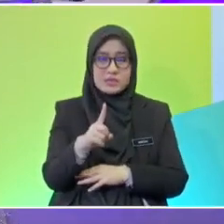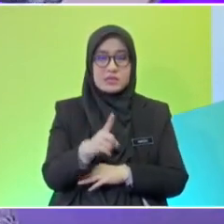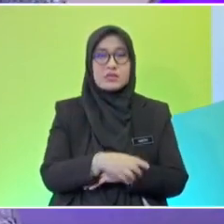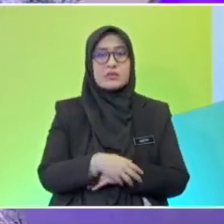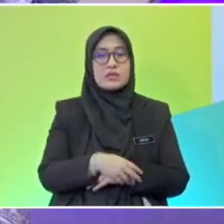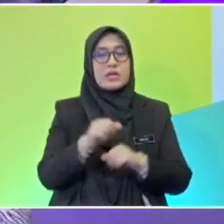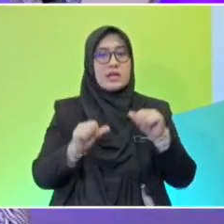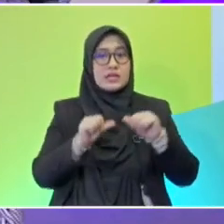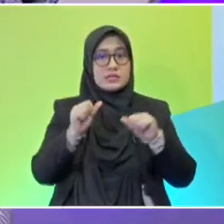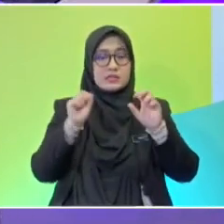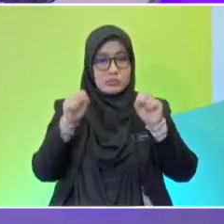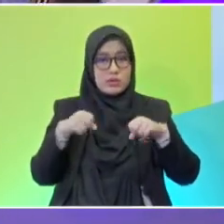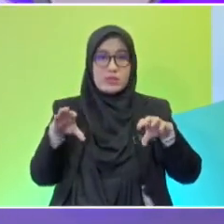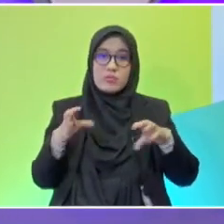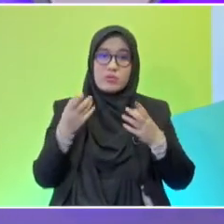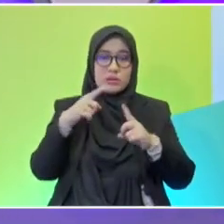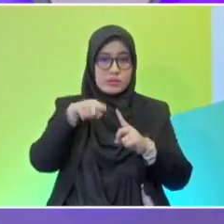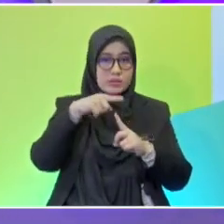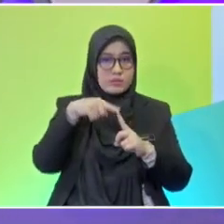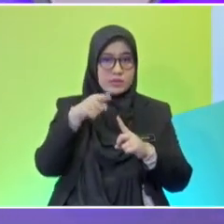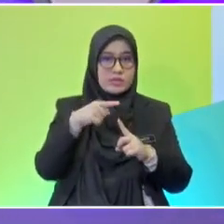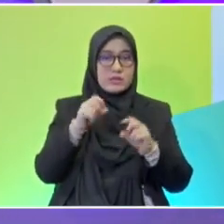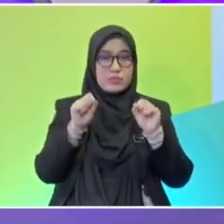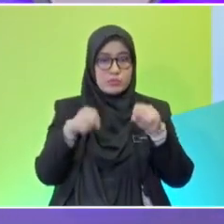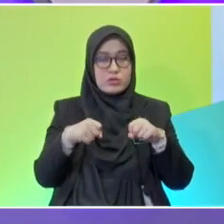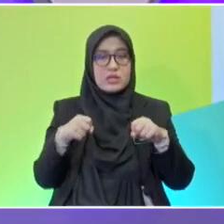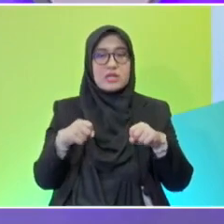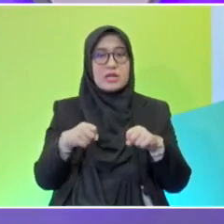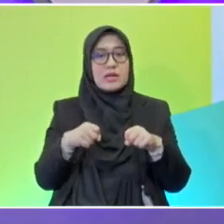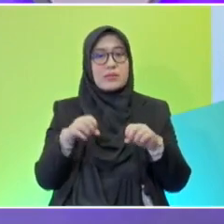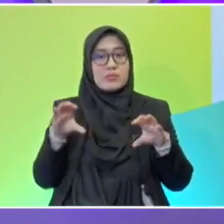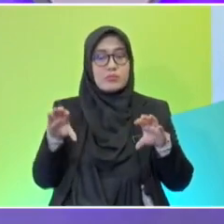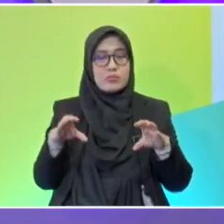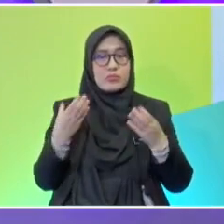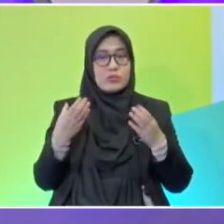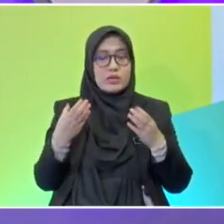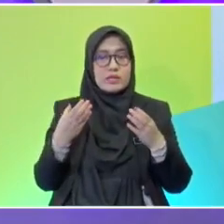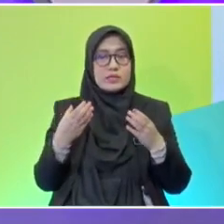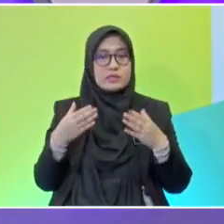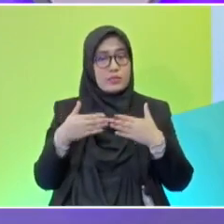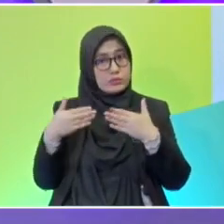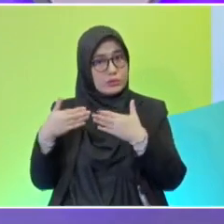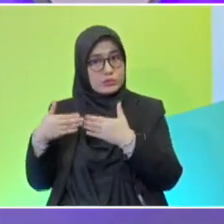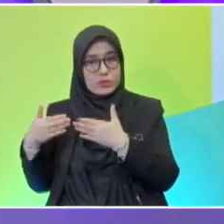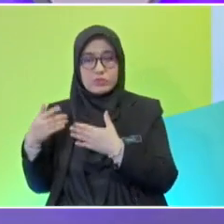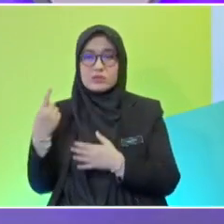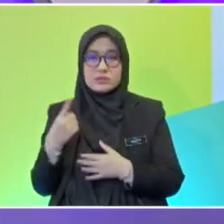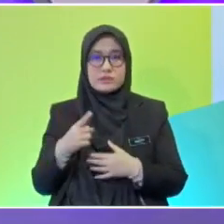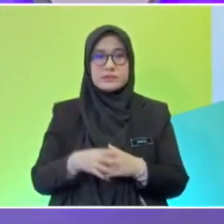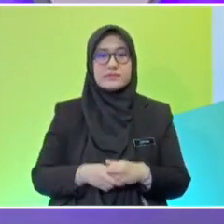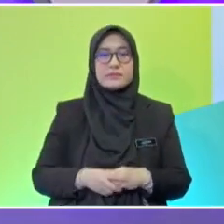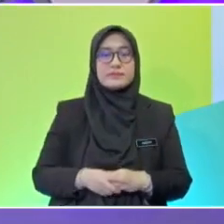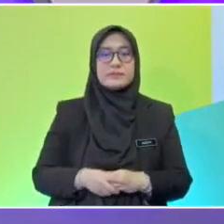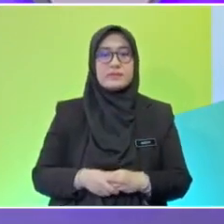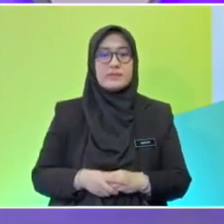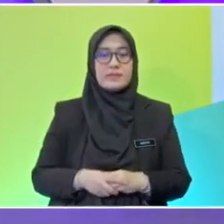gets into an accident doesn't mean the person is not a good driver. Yeah, so you have to understand that there are many factors that may contribute to a pupil achieving a learning